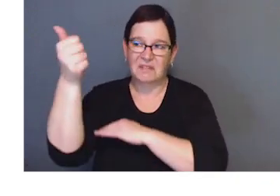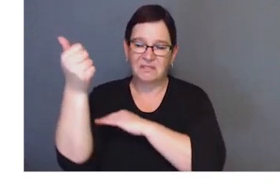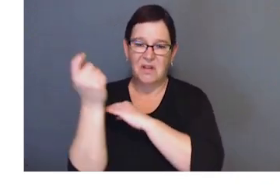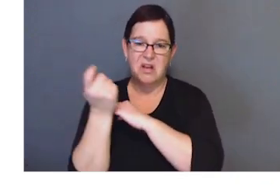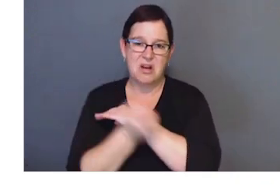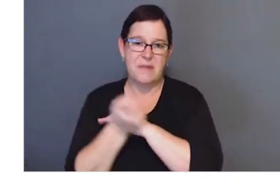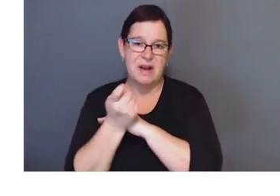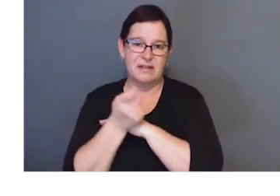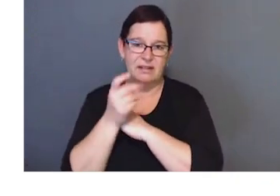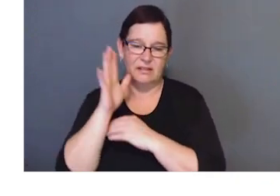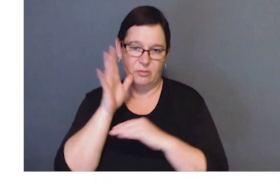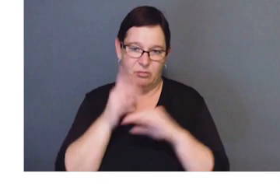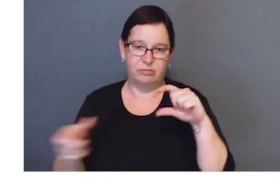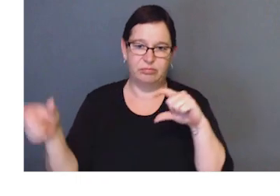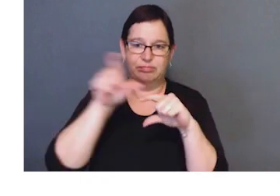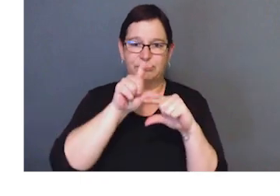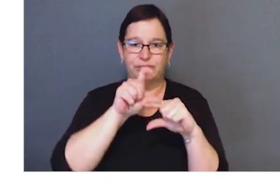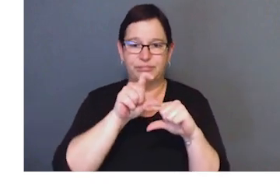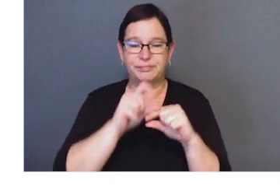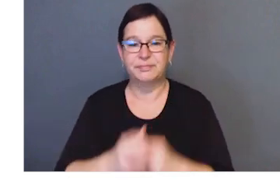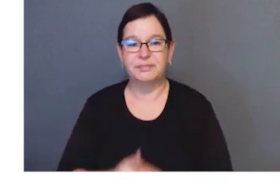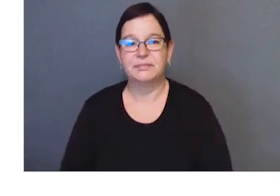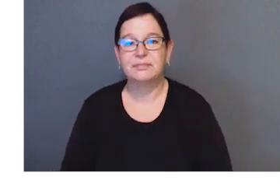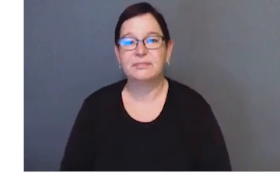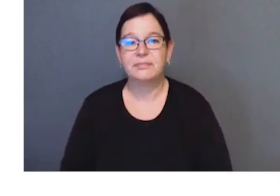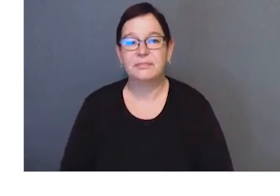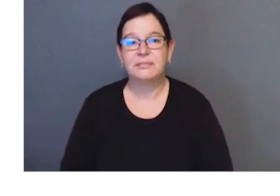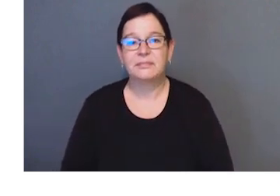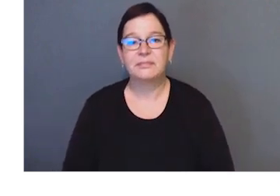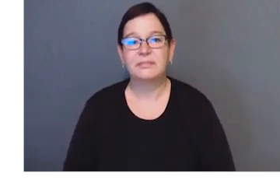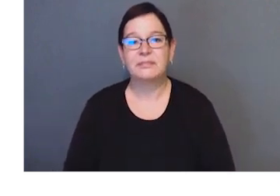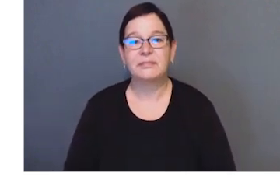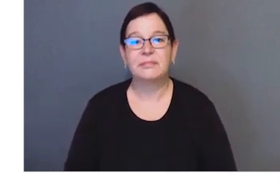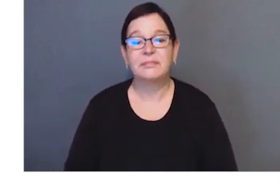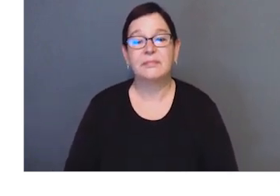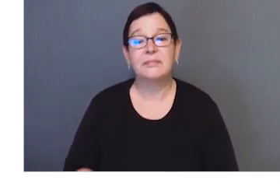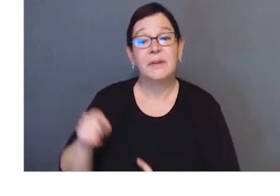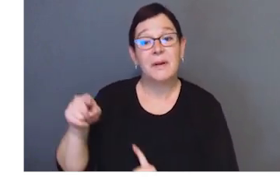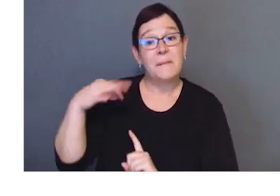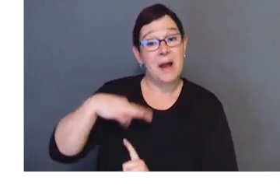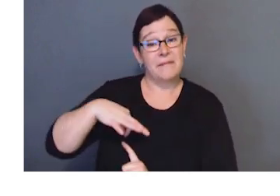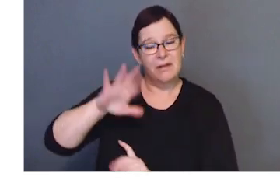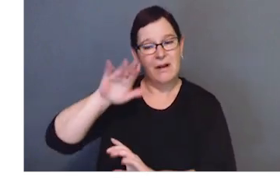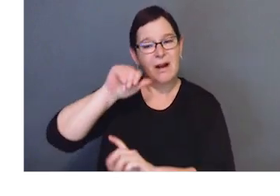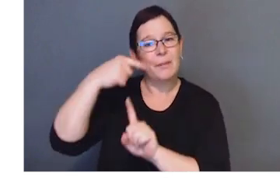disability benefit is paid monthly to the person who receives the Canada Child Benefit for that child.